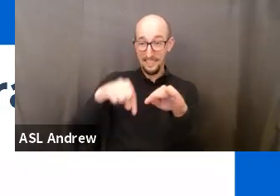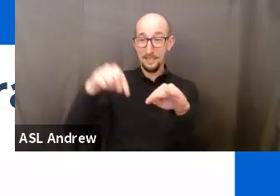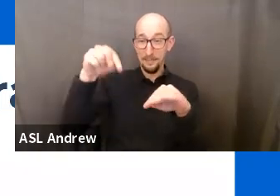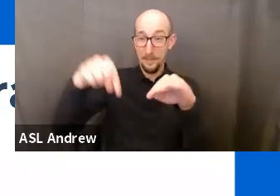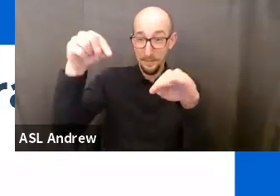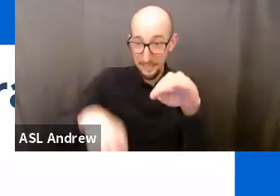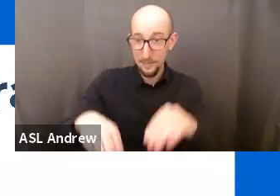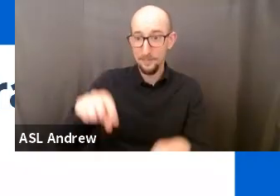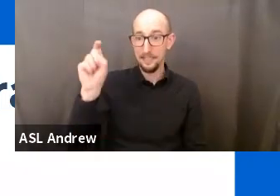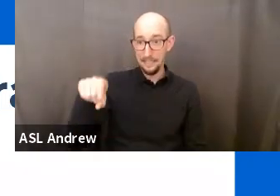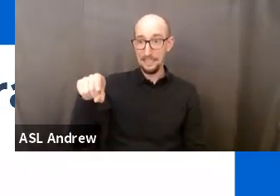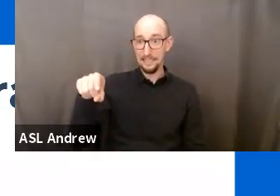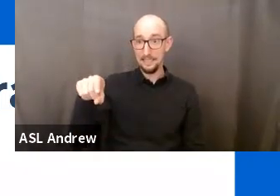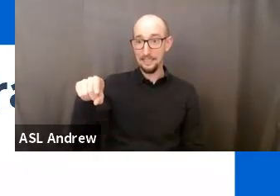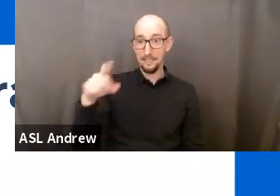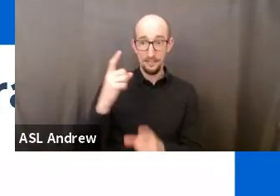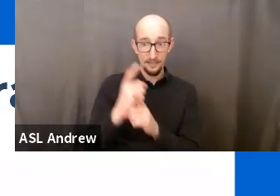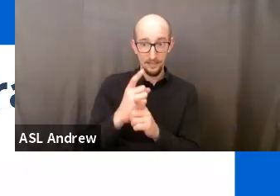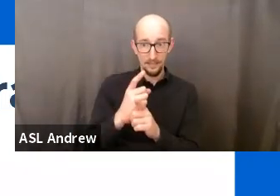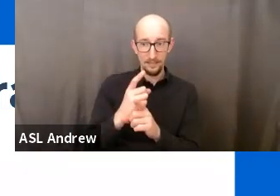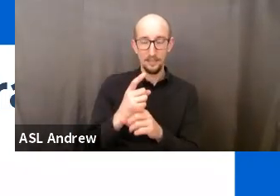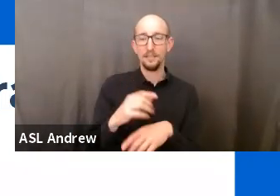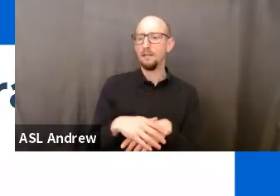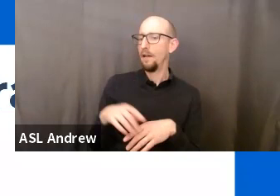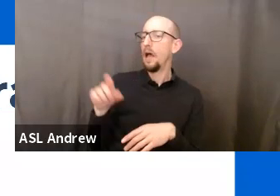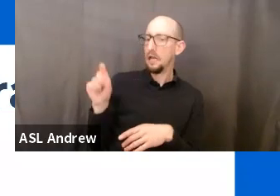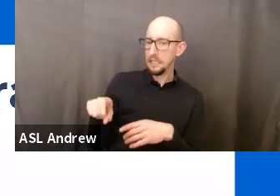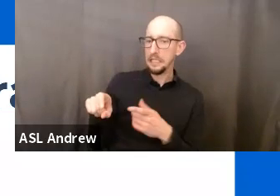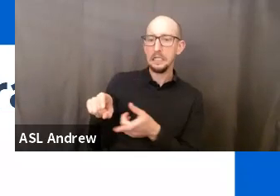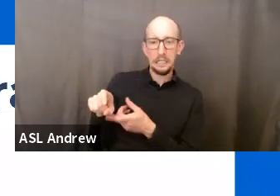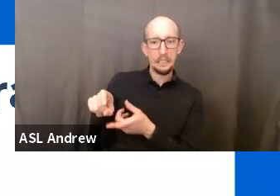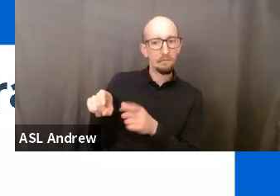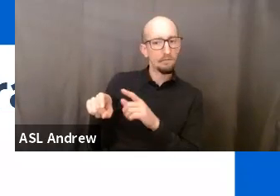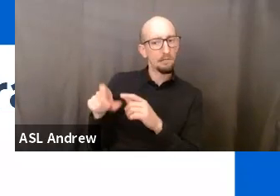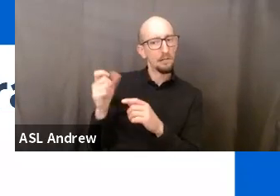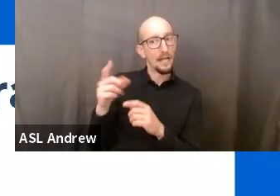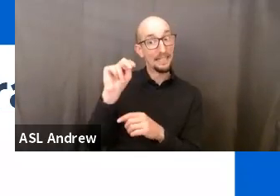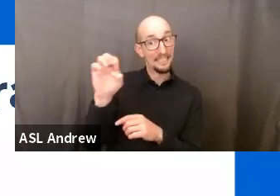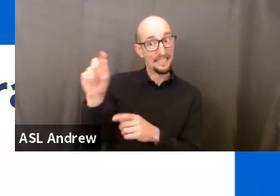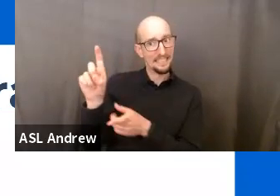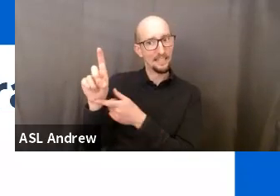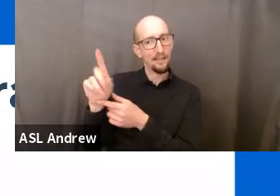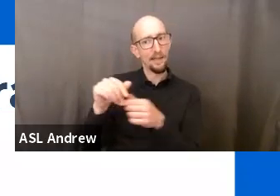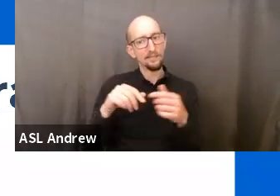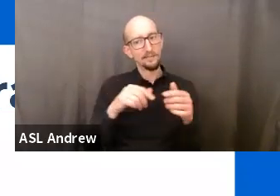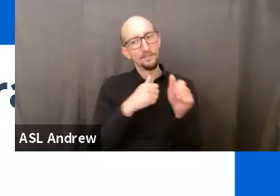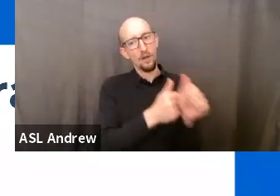Need as measured by these scores from census. As these